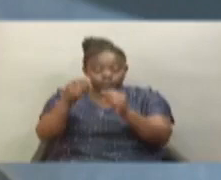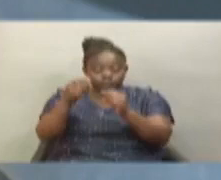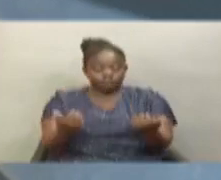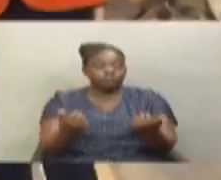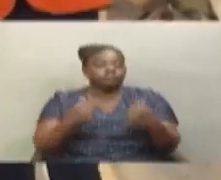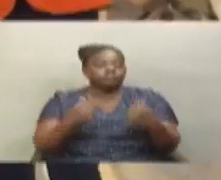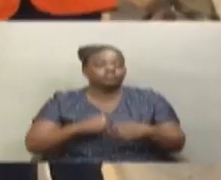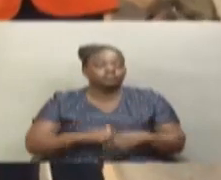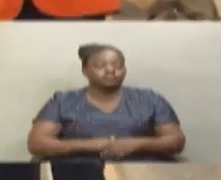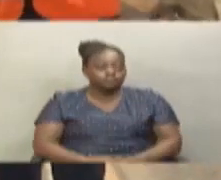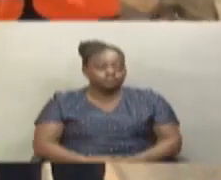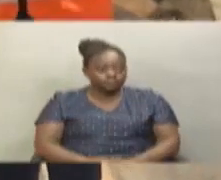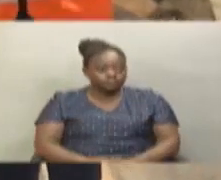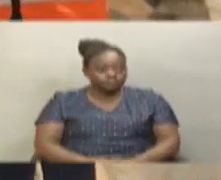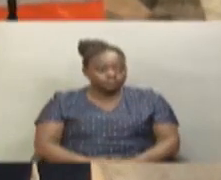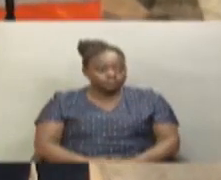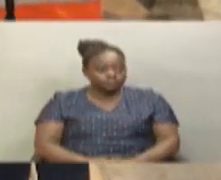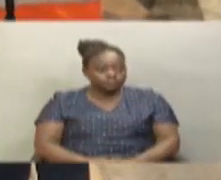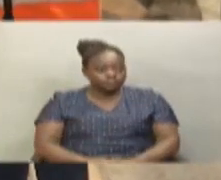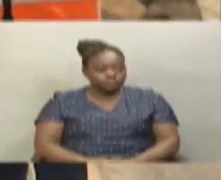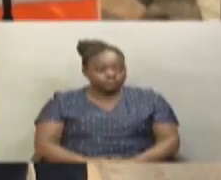olwaleero.